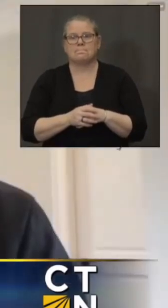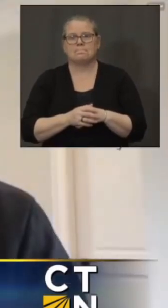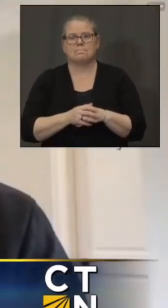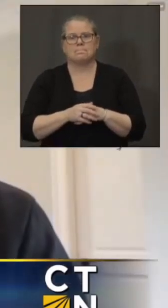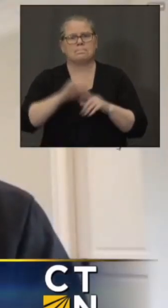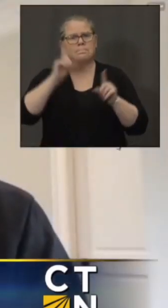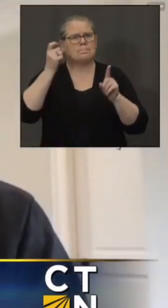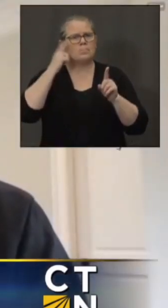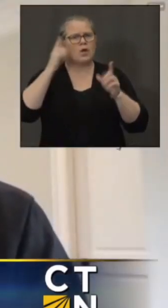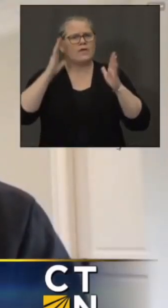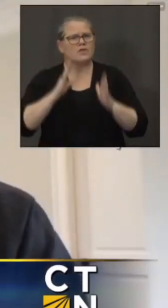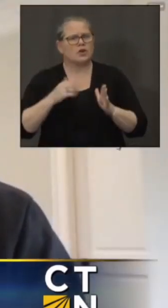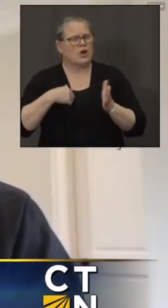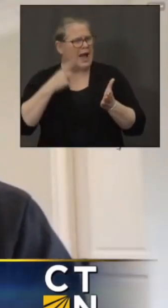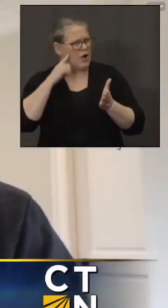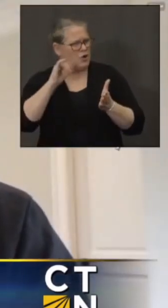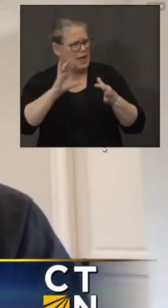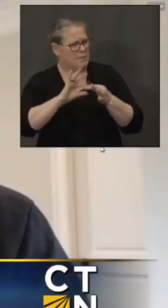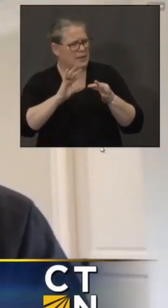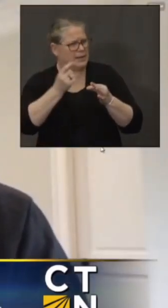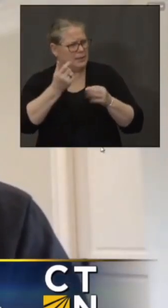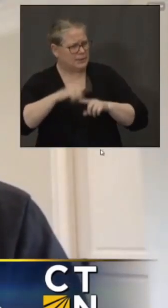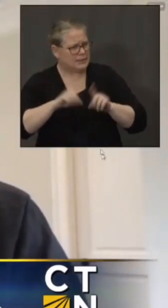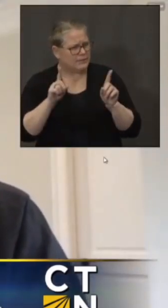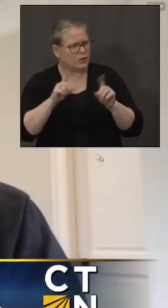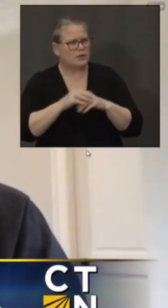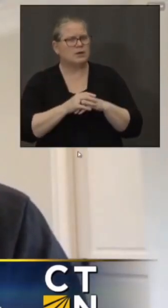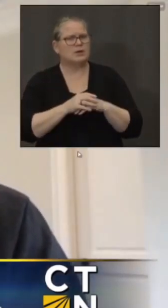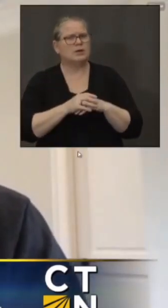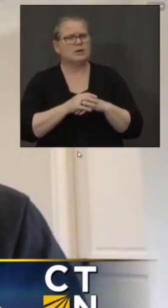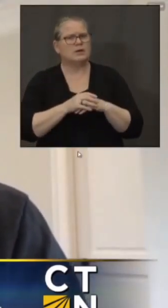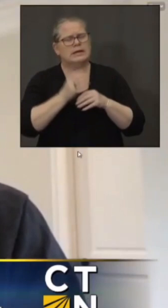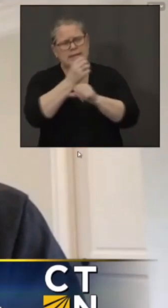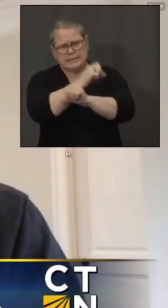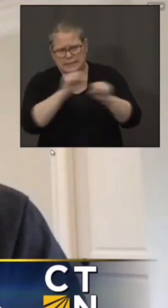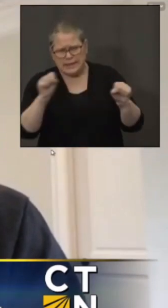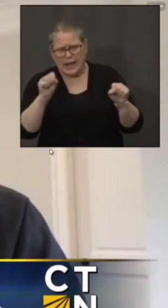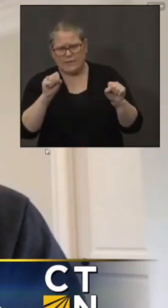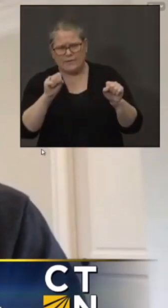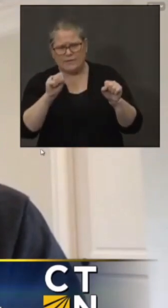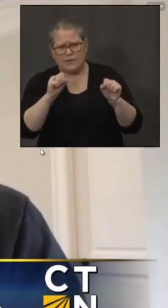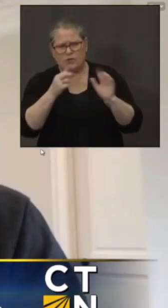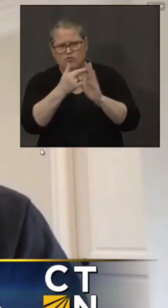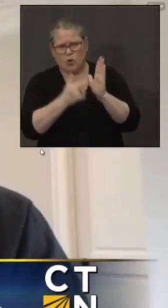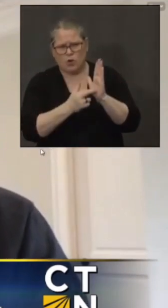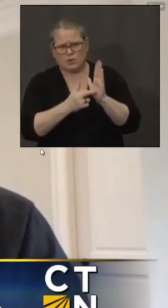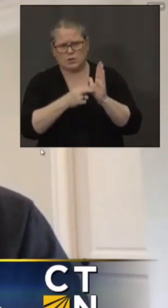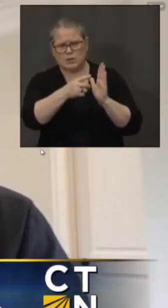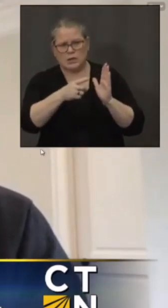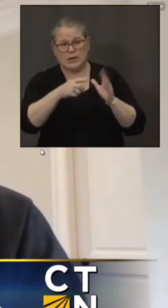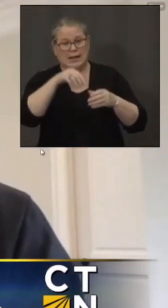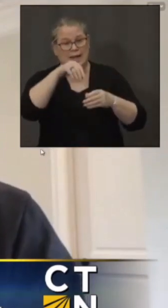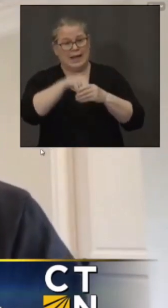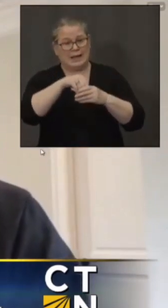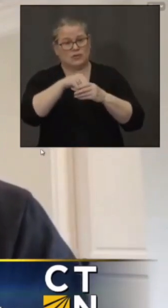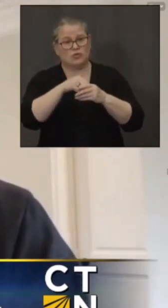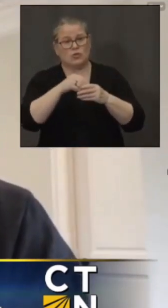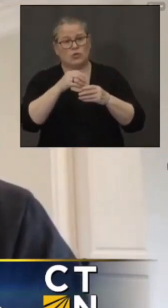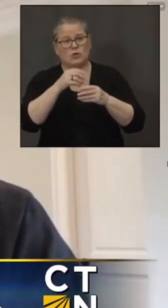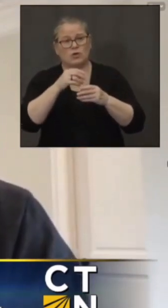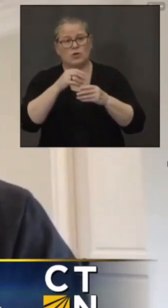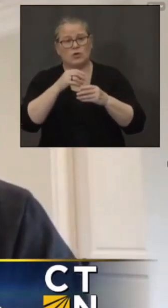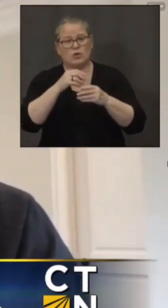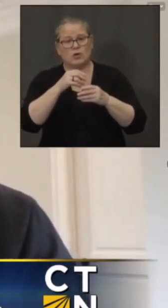done safely with the state's reopening protocols. We think eating indoors, we think shopping indoors is safe. We just want to make sure that it's